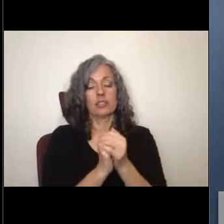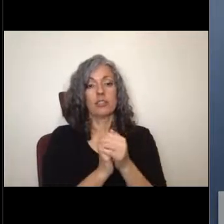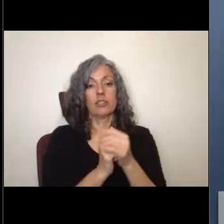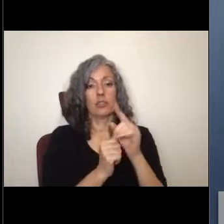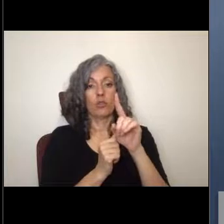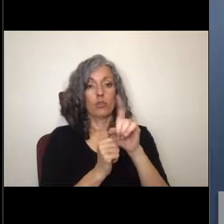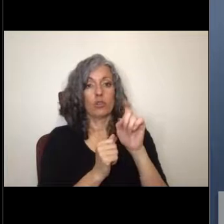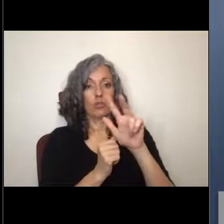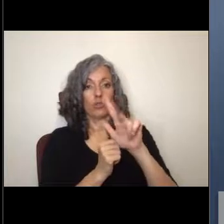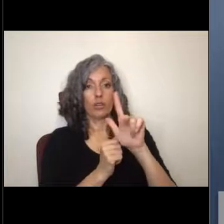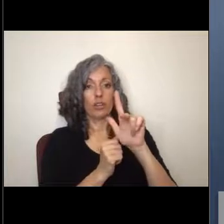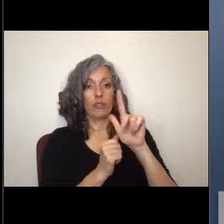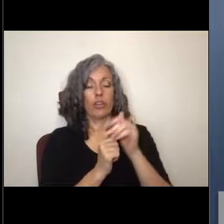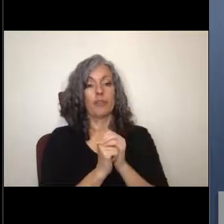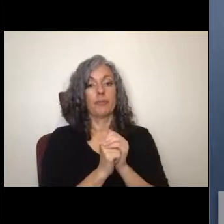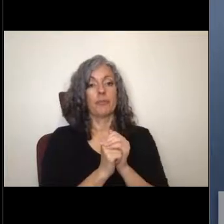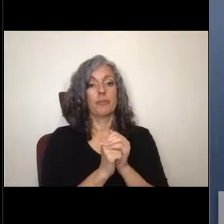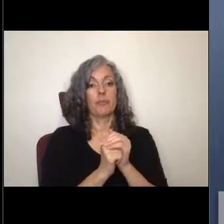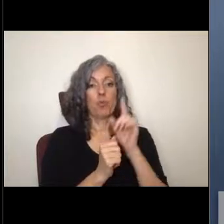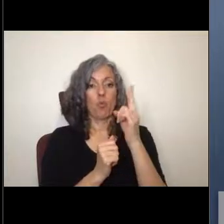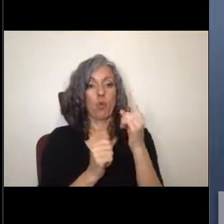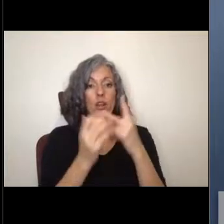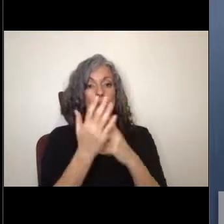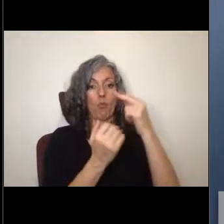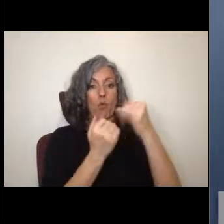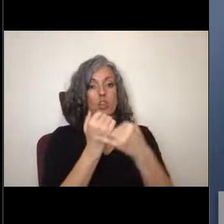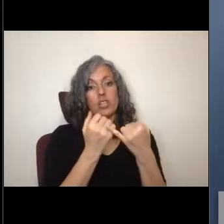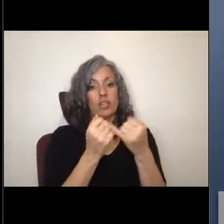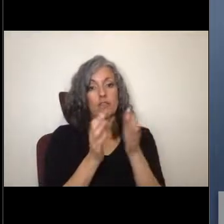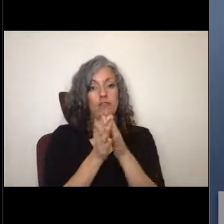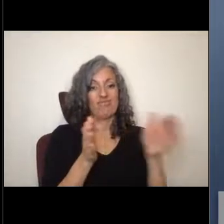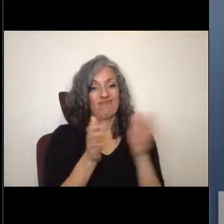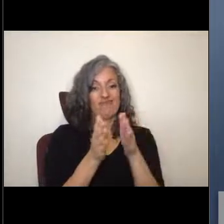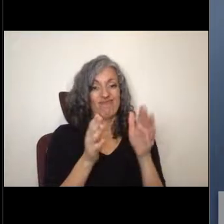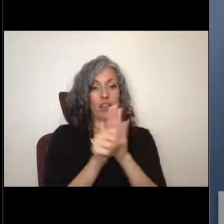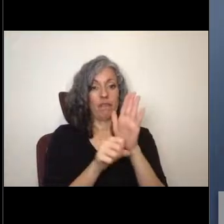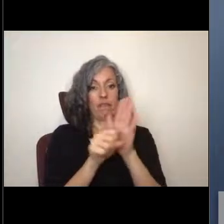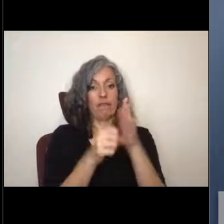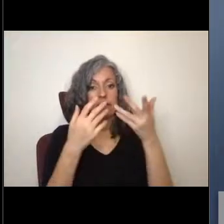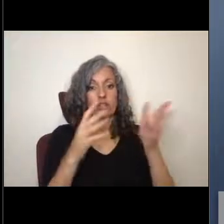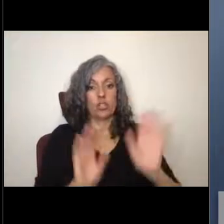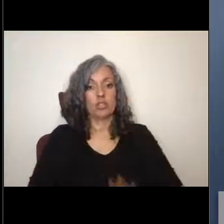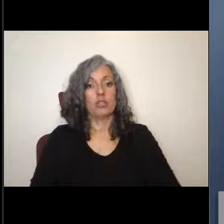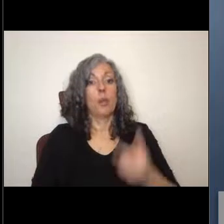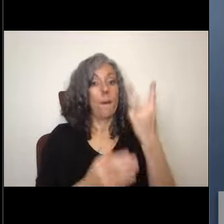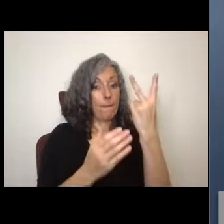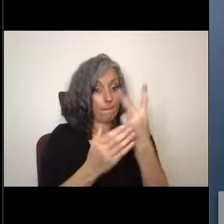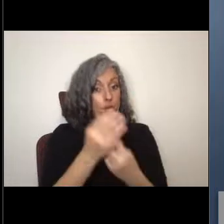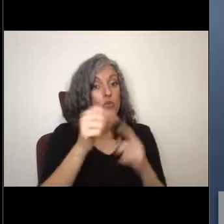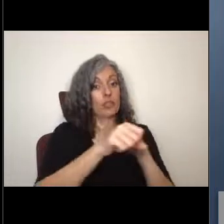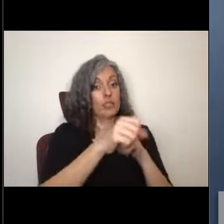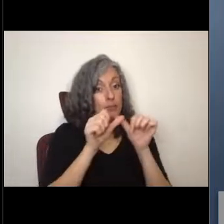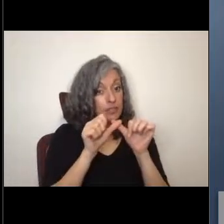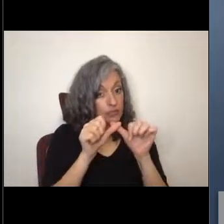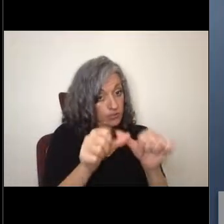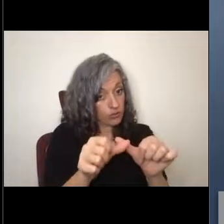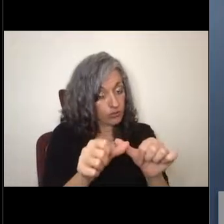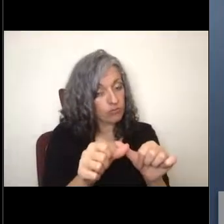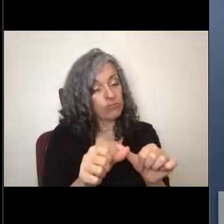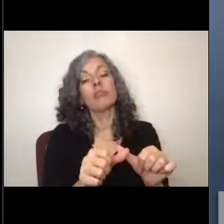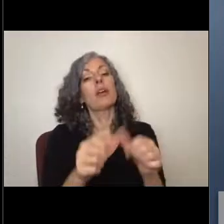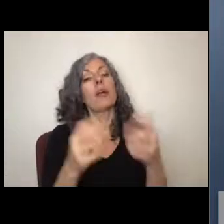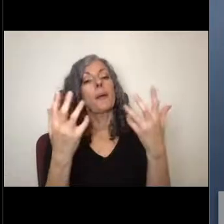123 is for 1 project for the period of project completion. Both of these time extensions are consistent with the